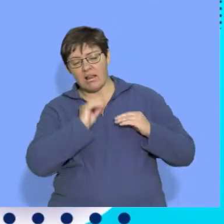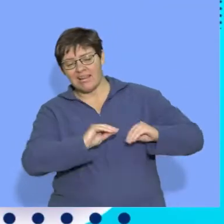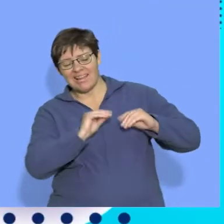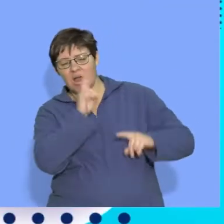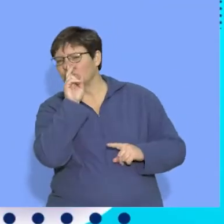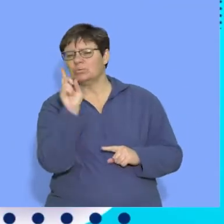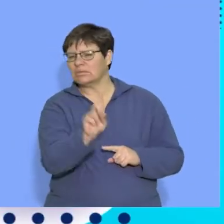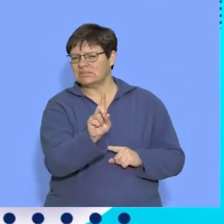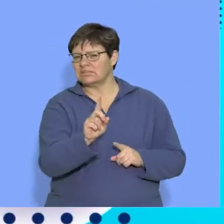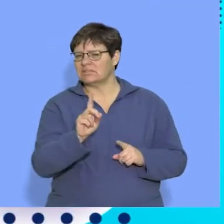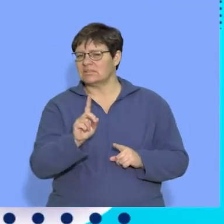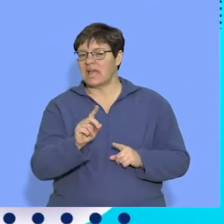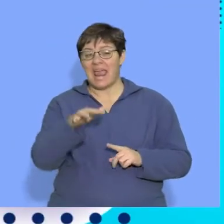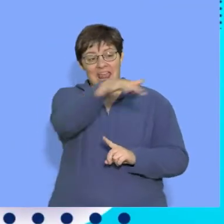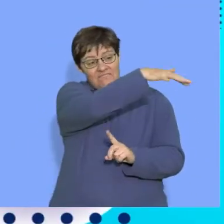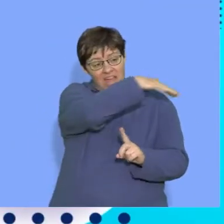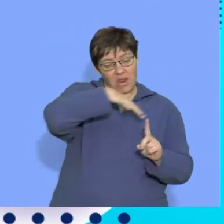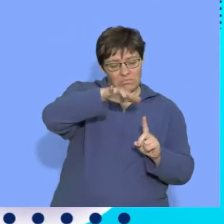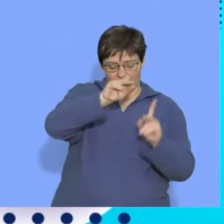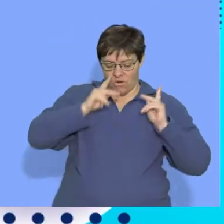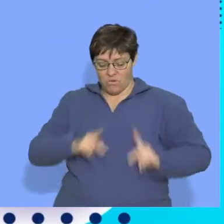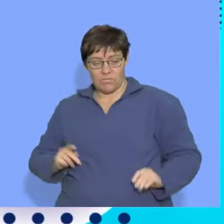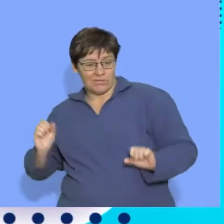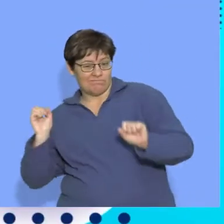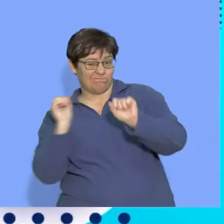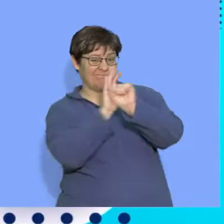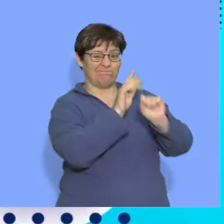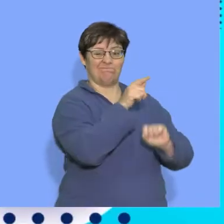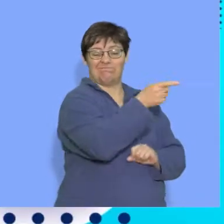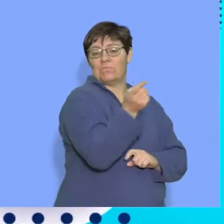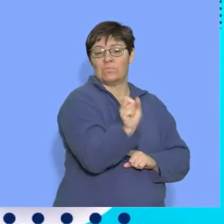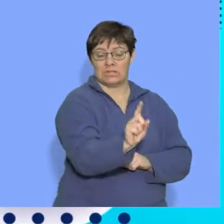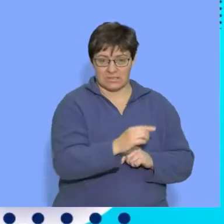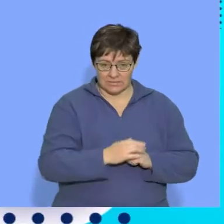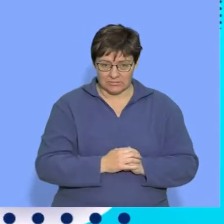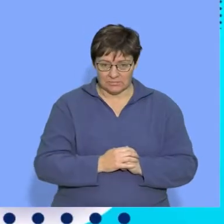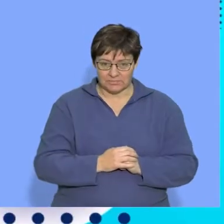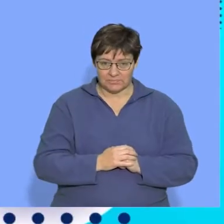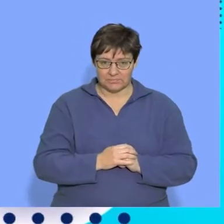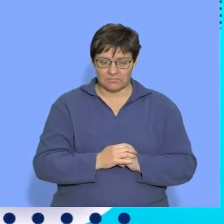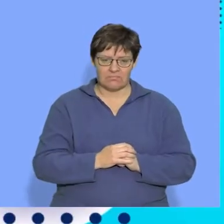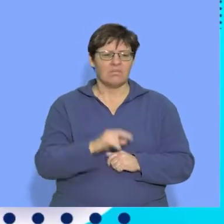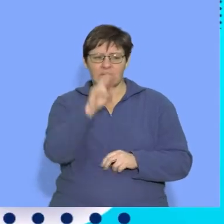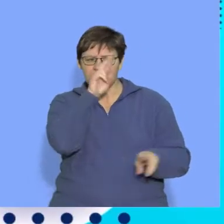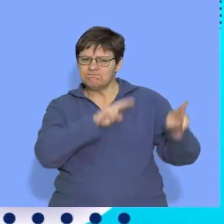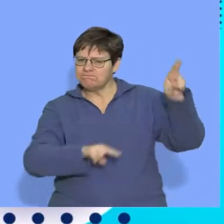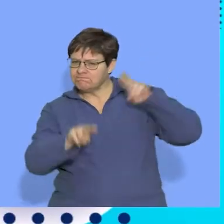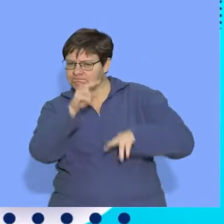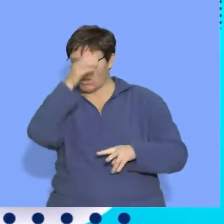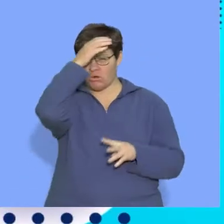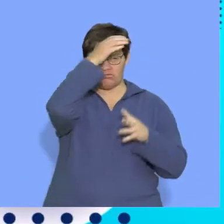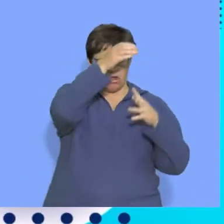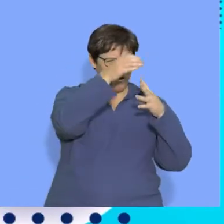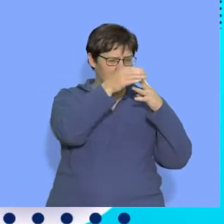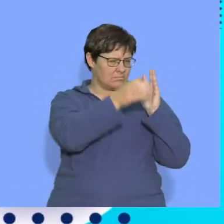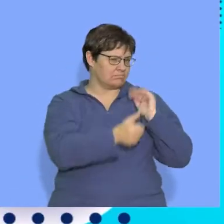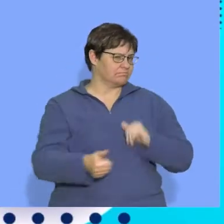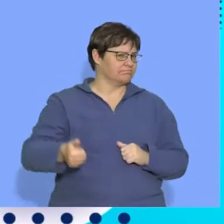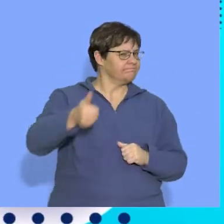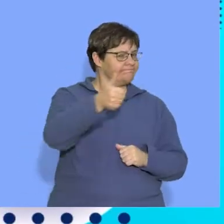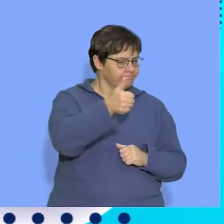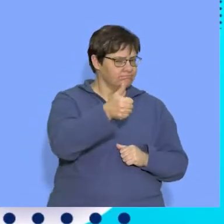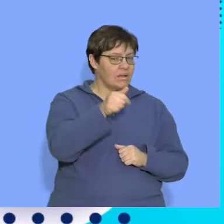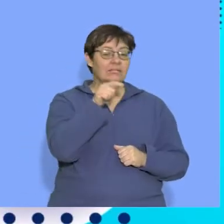revising human impact on the environment. It's important that we again overview some of the main concepts, and then try and apply